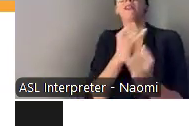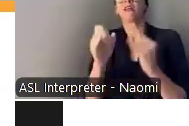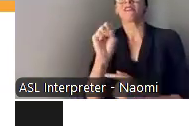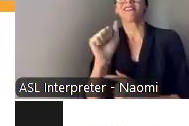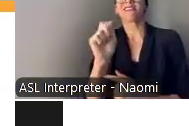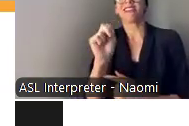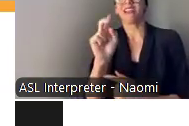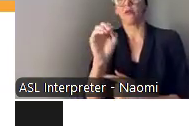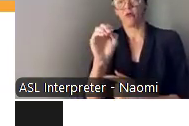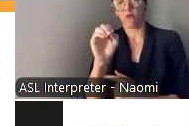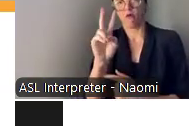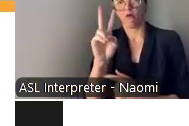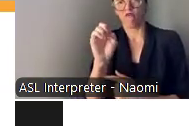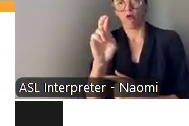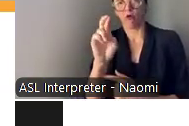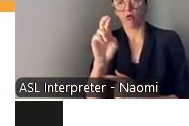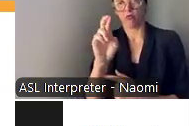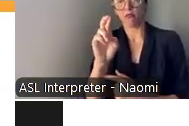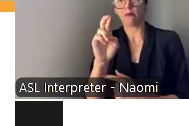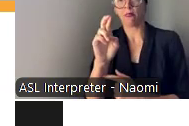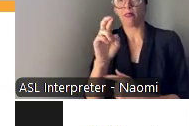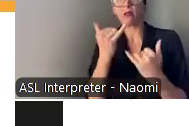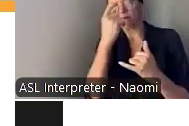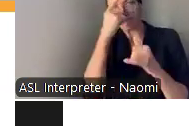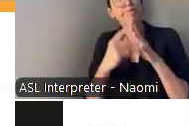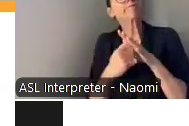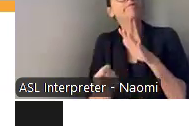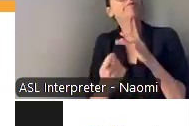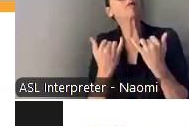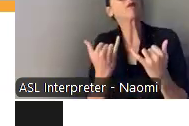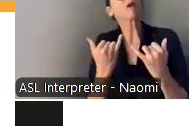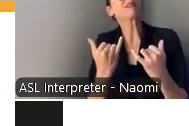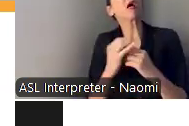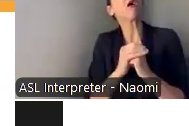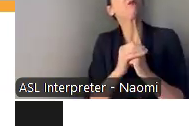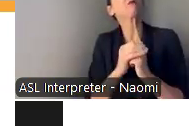Change. Gosh, I'm trying to blank right now. Change